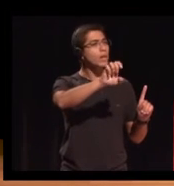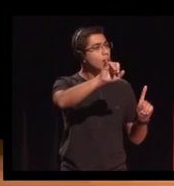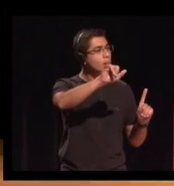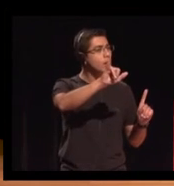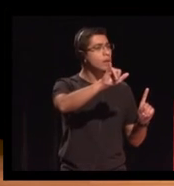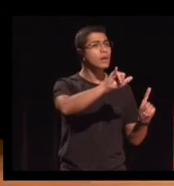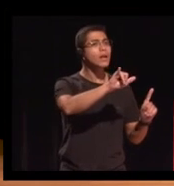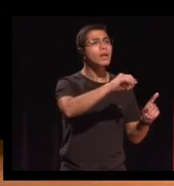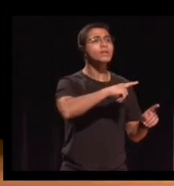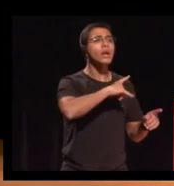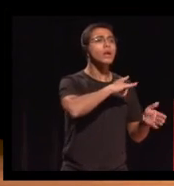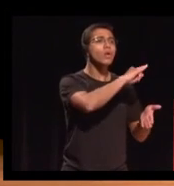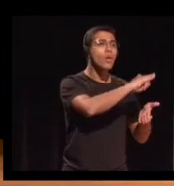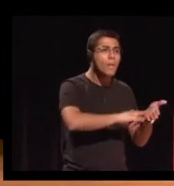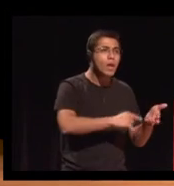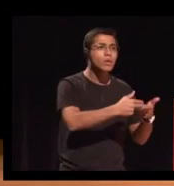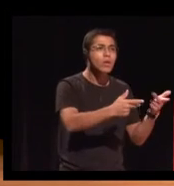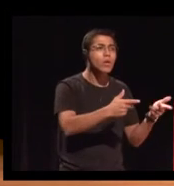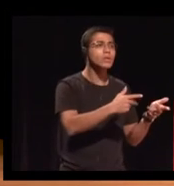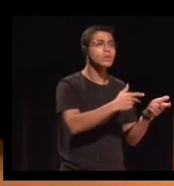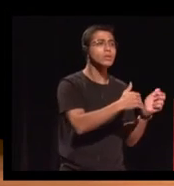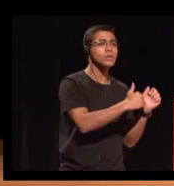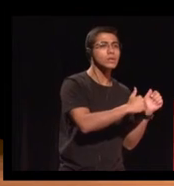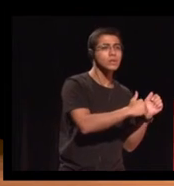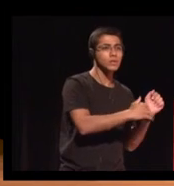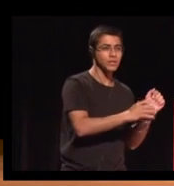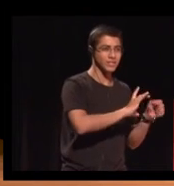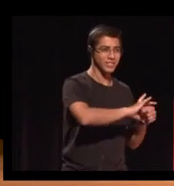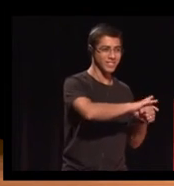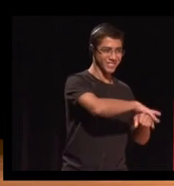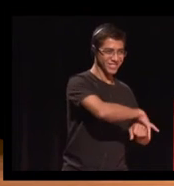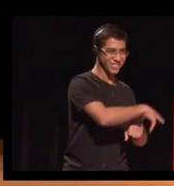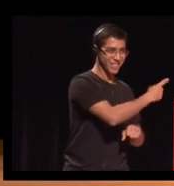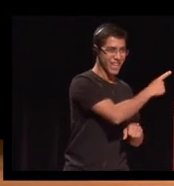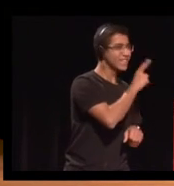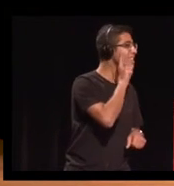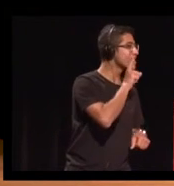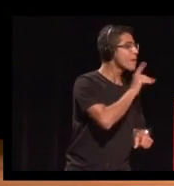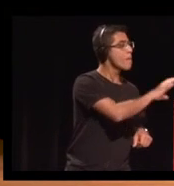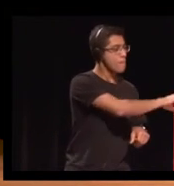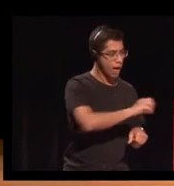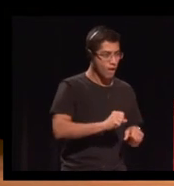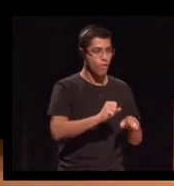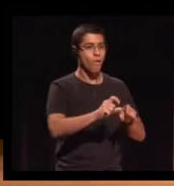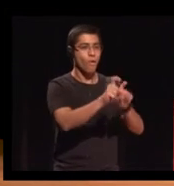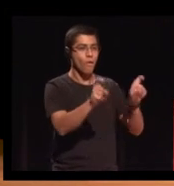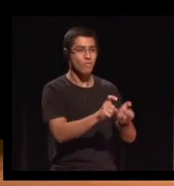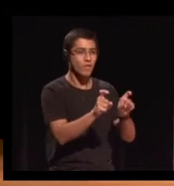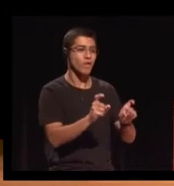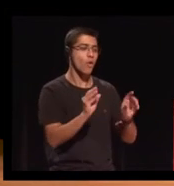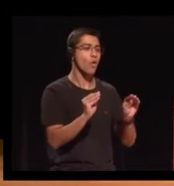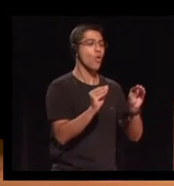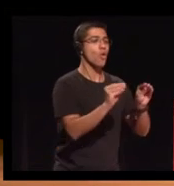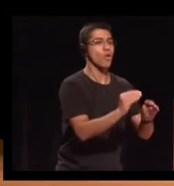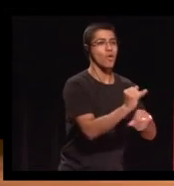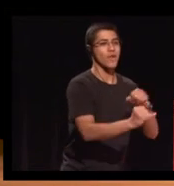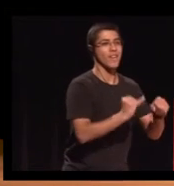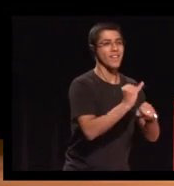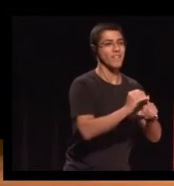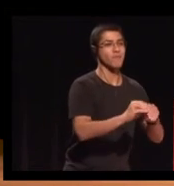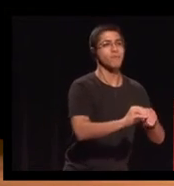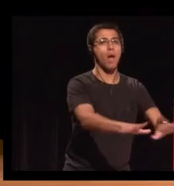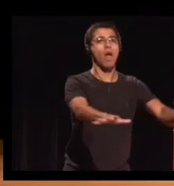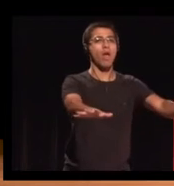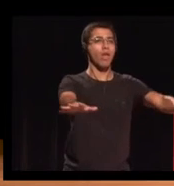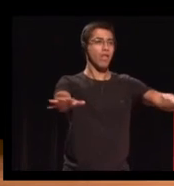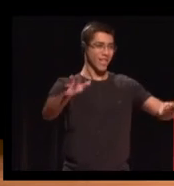to WikiLeaks. And because of that, Bradley Manning was sentenced to 35 years of prison, a military prison,